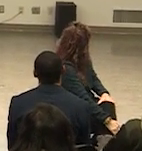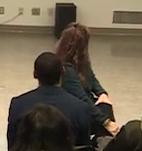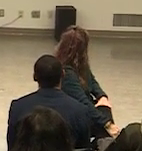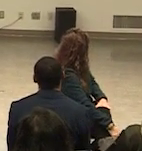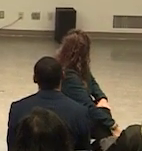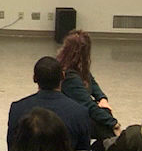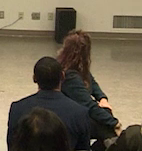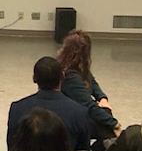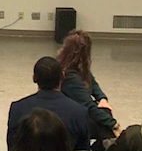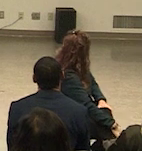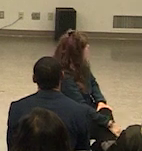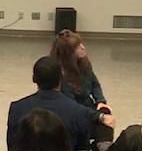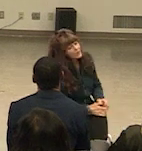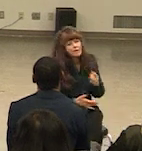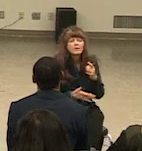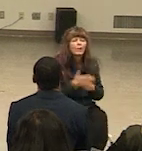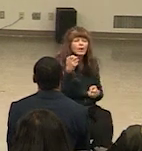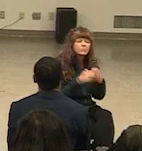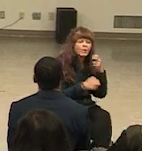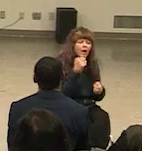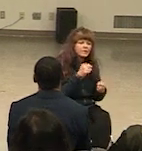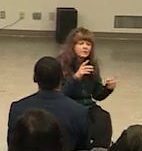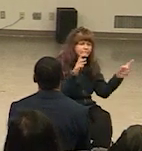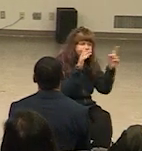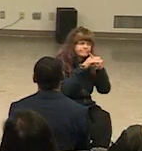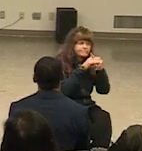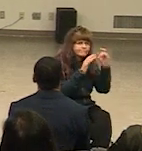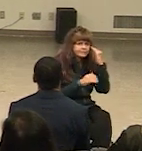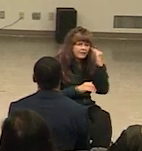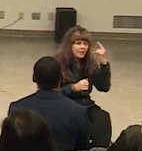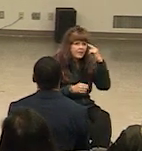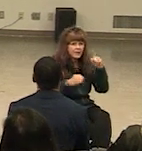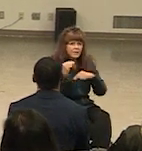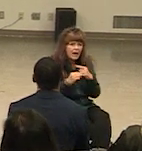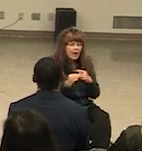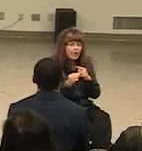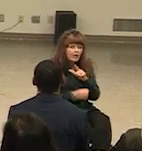So what issues come to mind when you think of the LGBTQIA community?